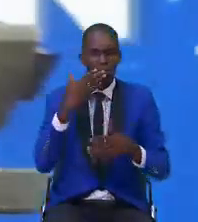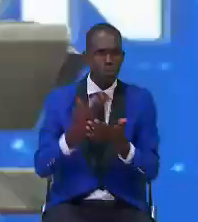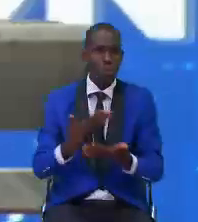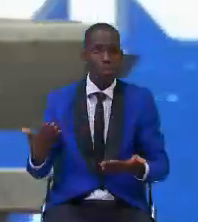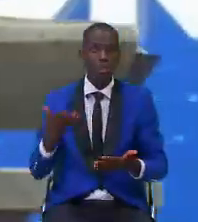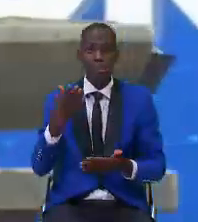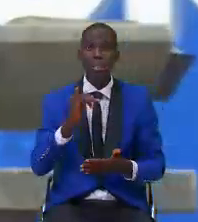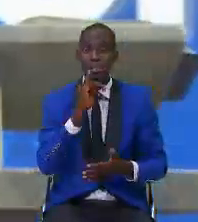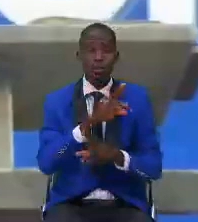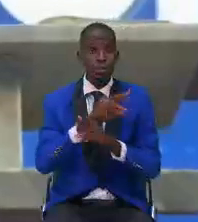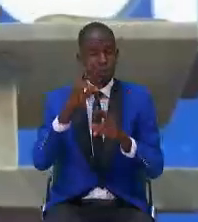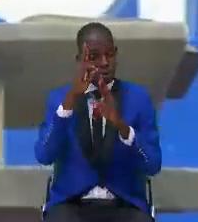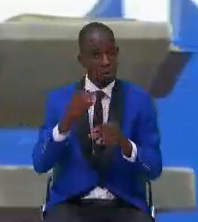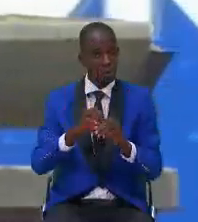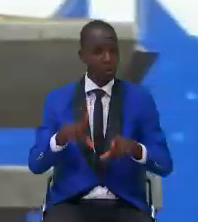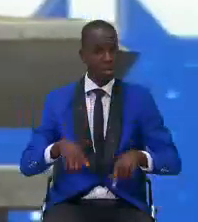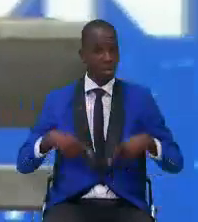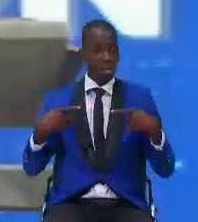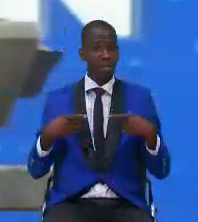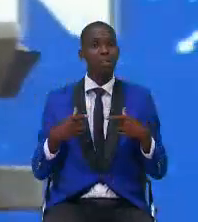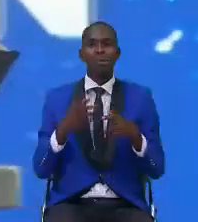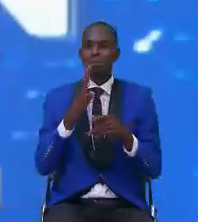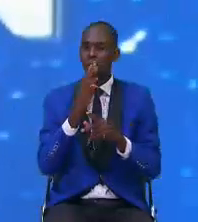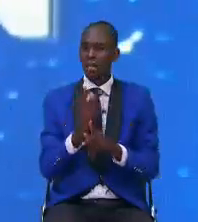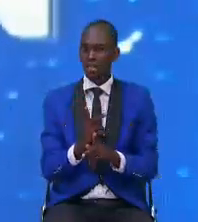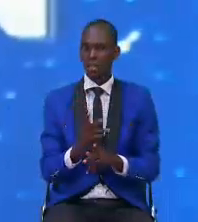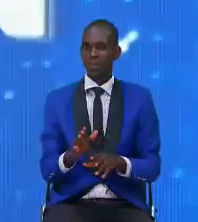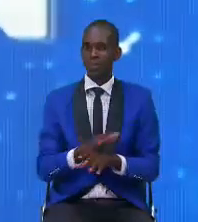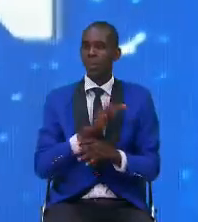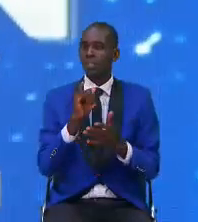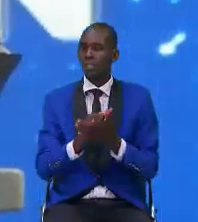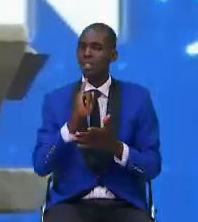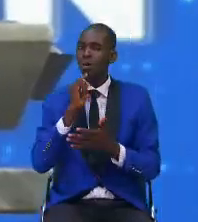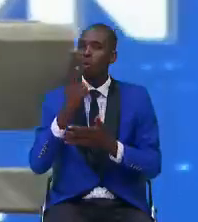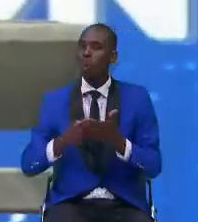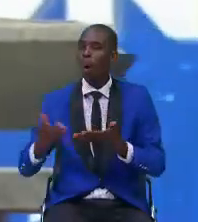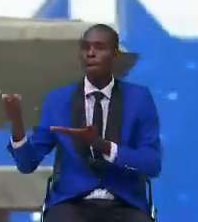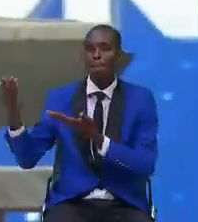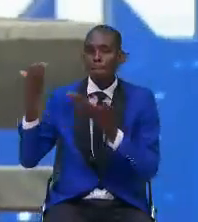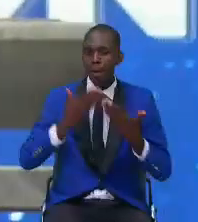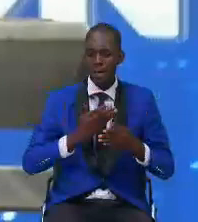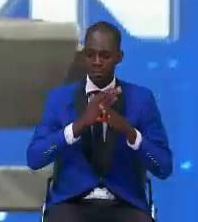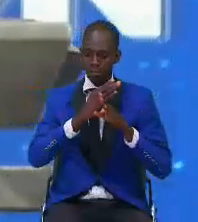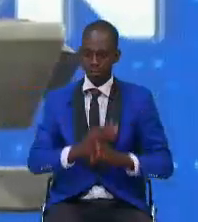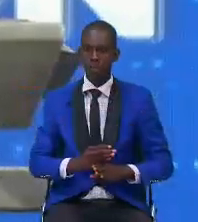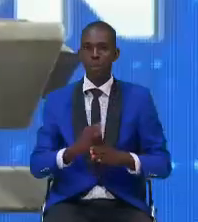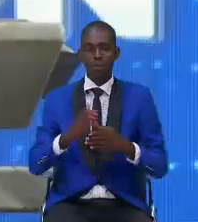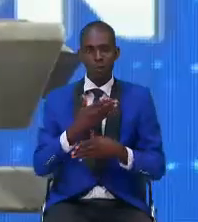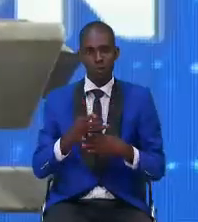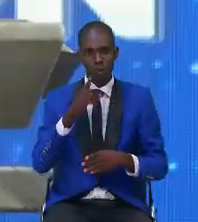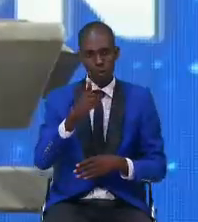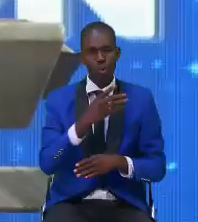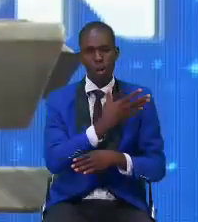your life, take care. That's the barrier between people and the divine solution. Not